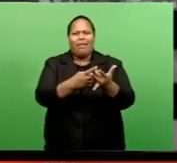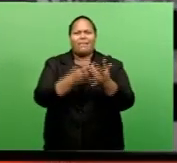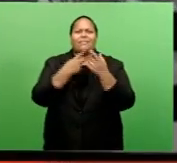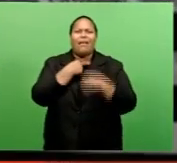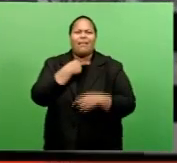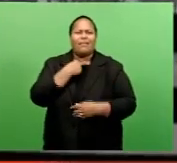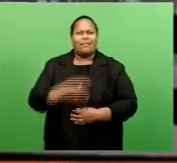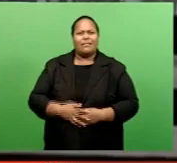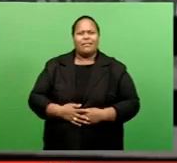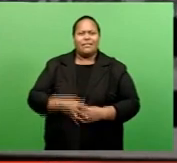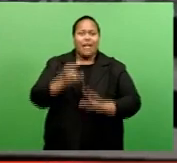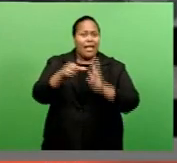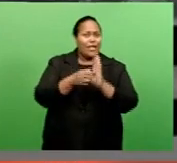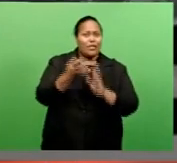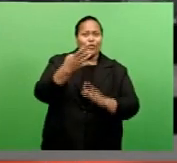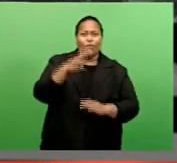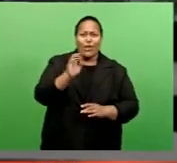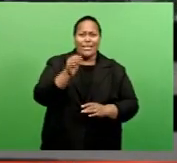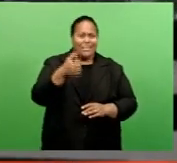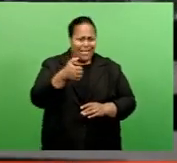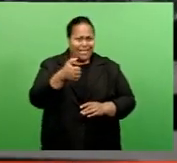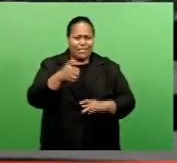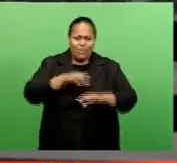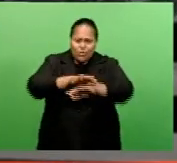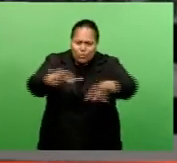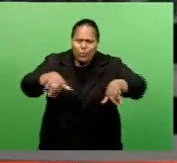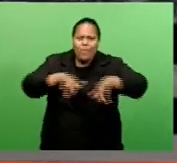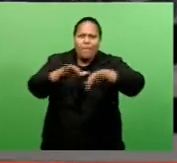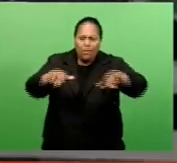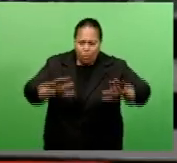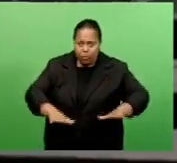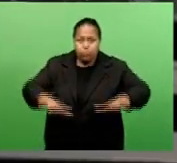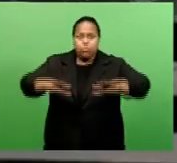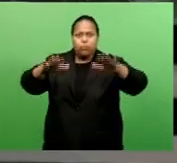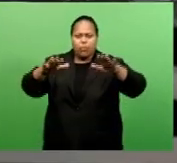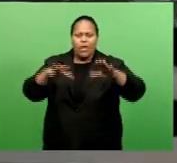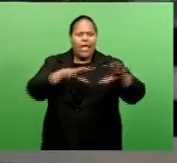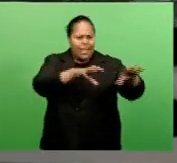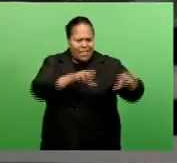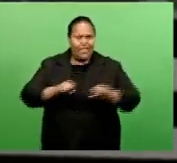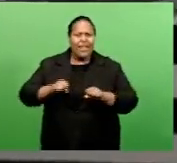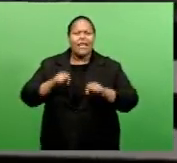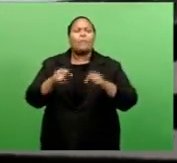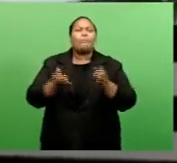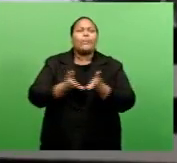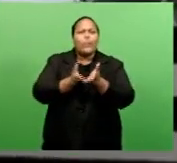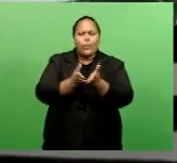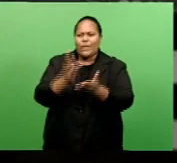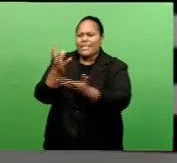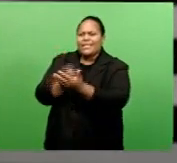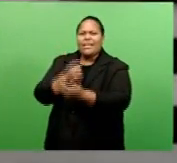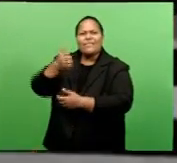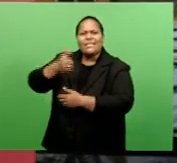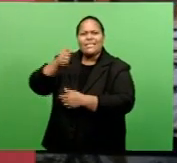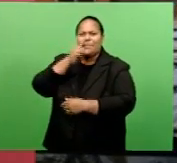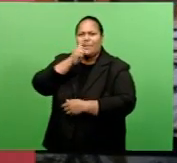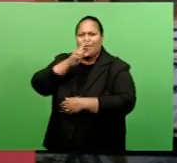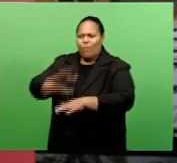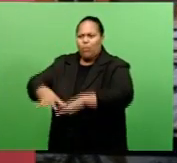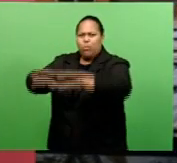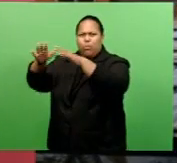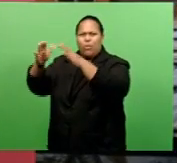46-year-old Dinesh Ram says he had to swim through the flooded waters to get a boat and save 16 people from their flooded house.